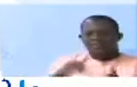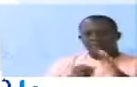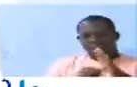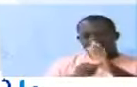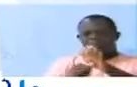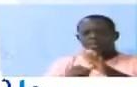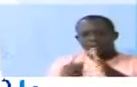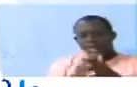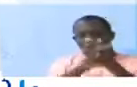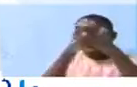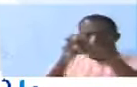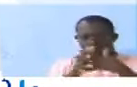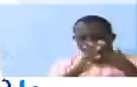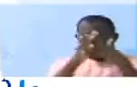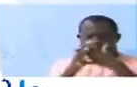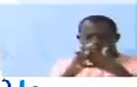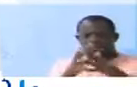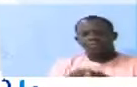embassy,